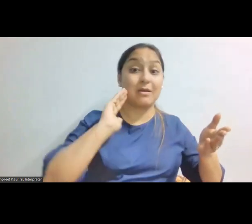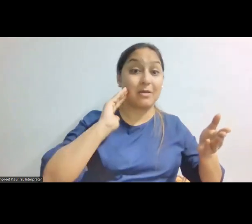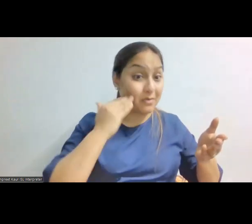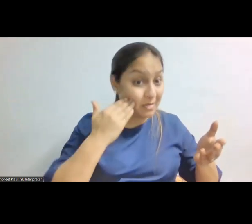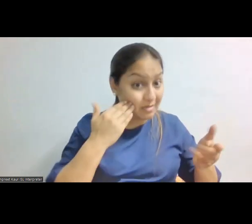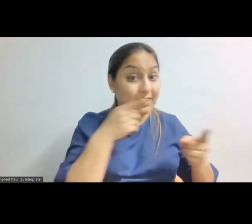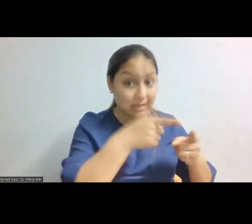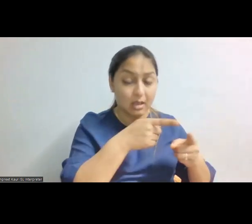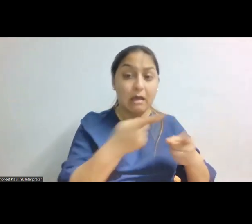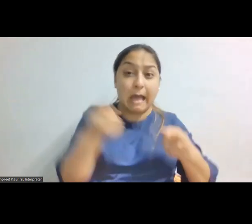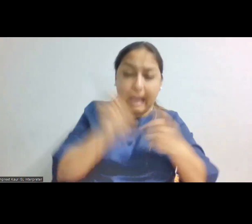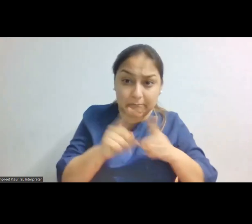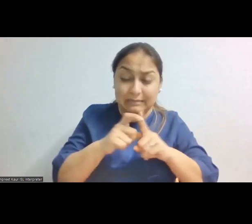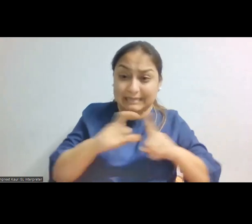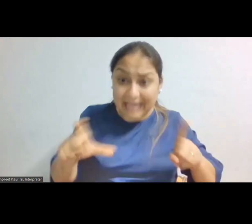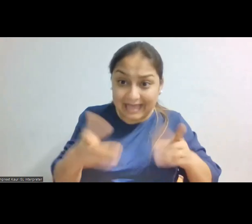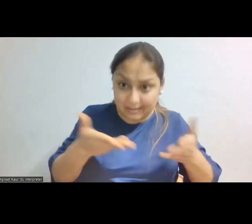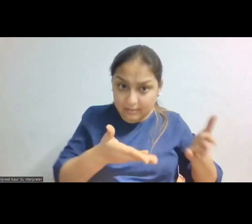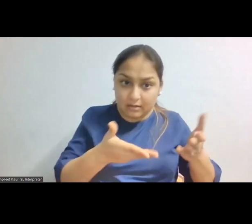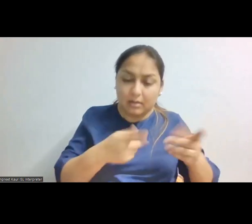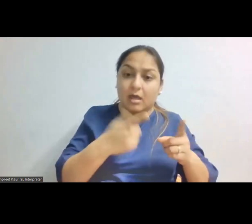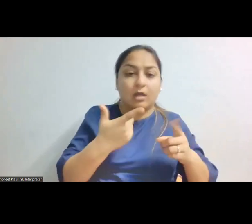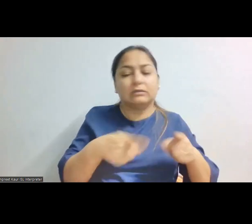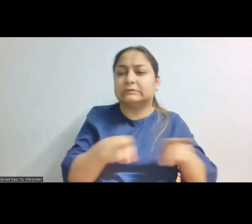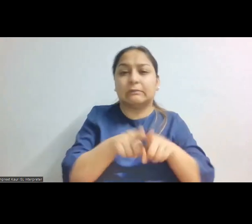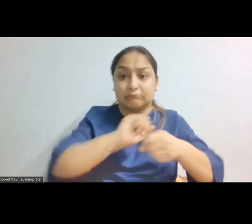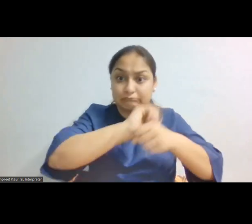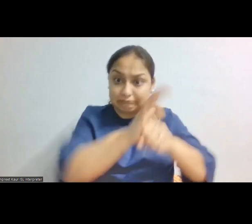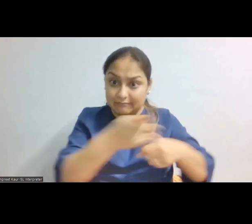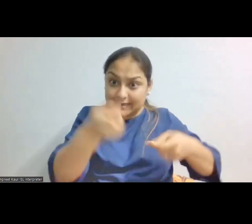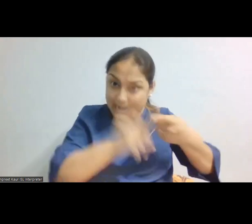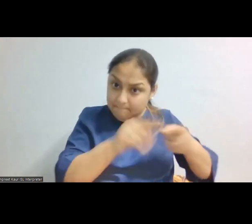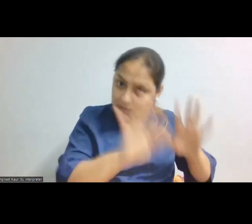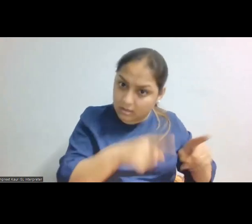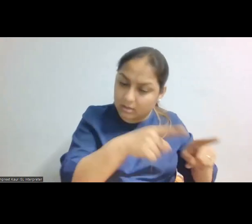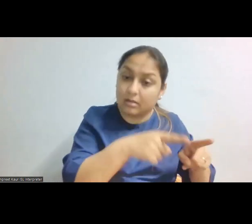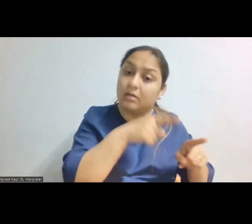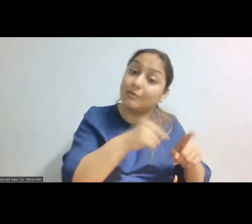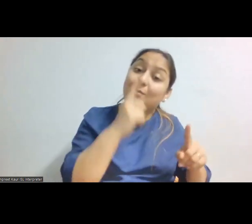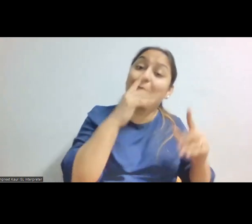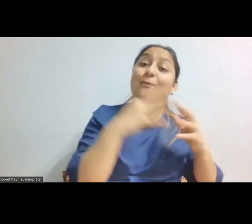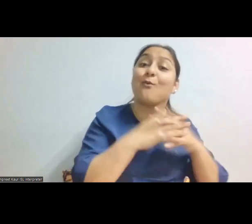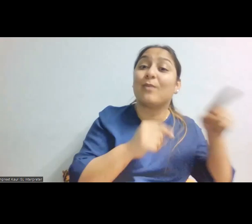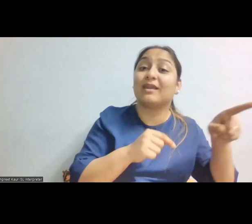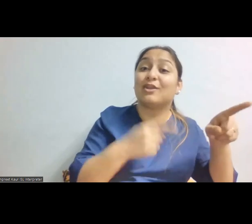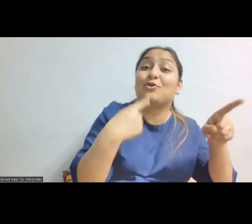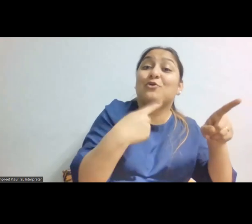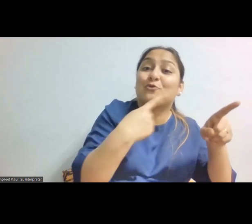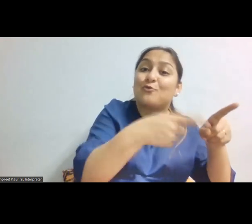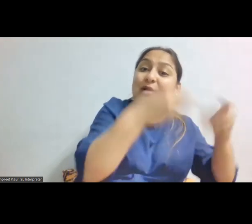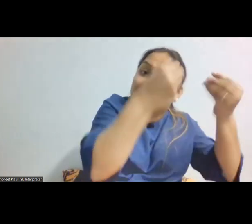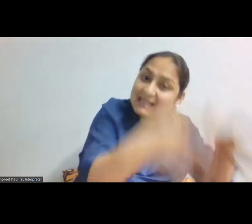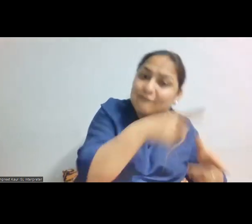Whenever there is an emergency, and whenever there is a situation like COVID, it is the women who lose their wages